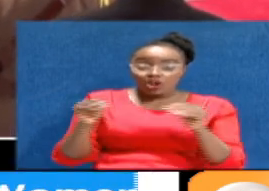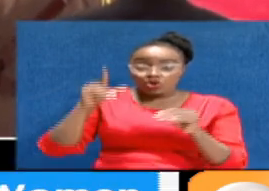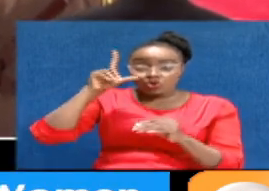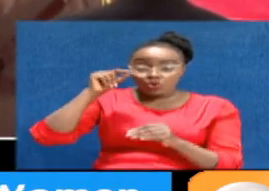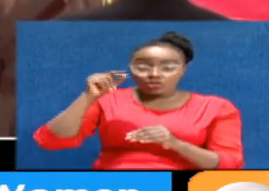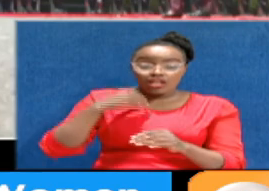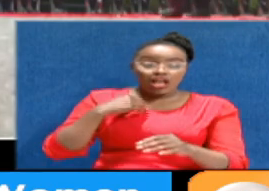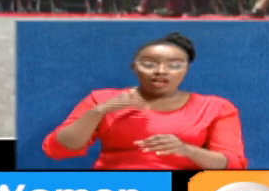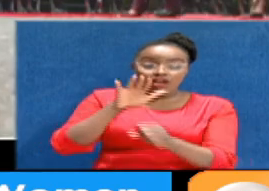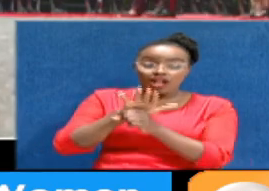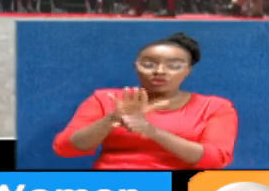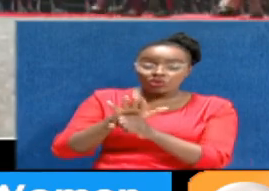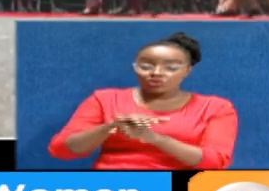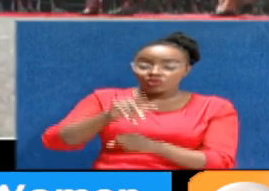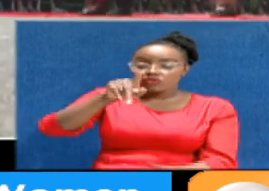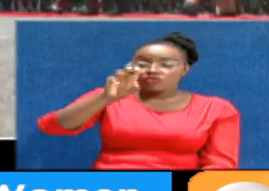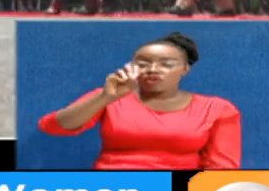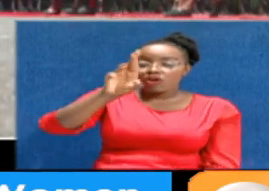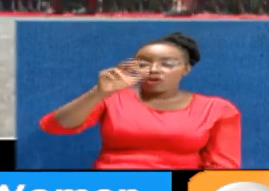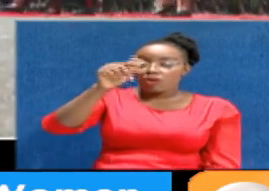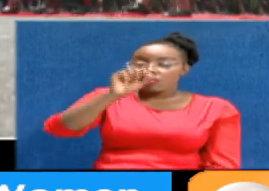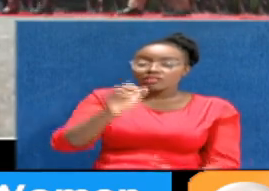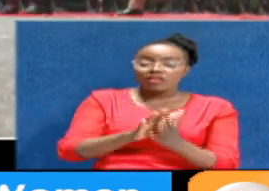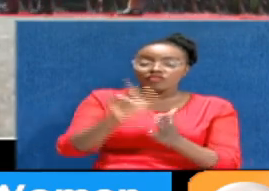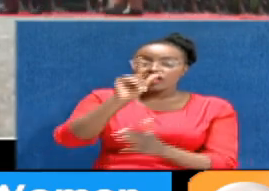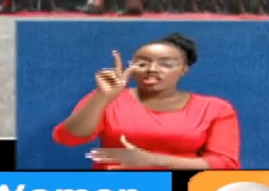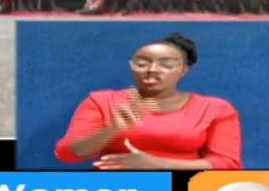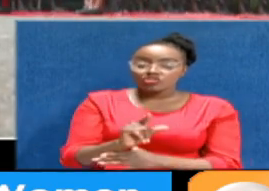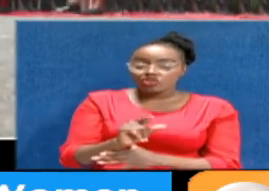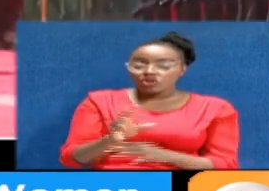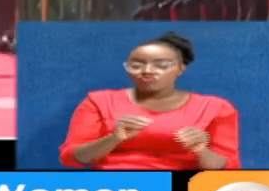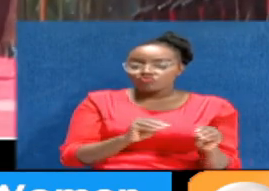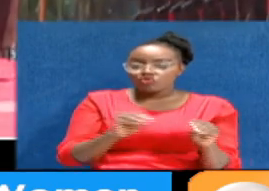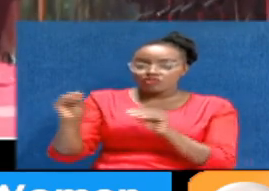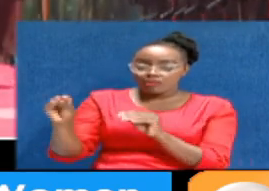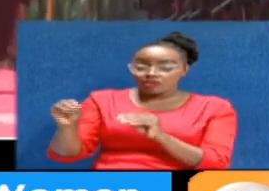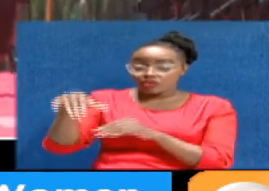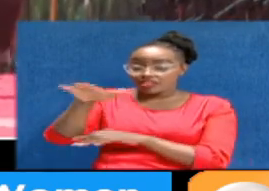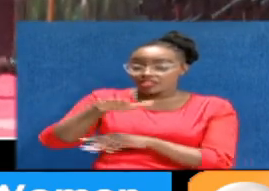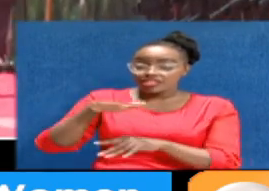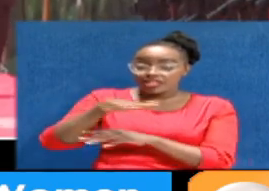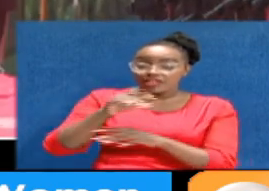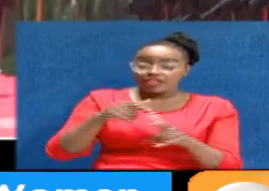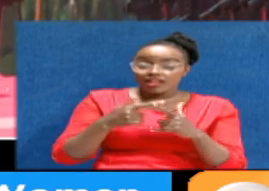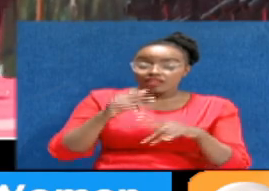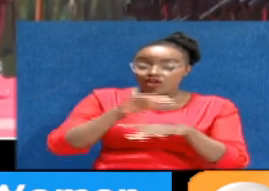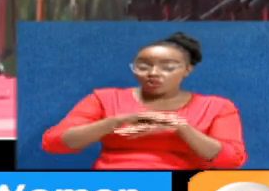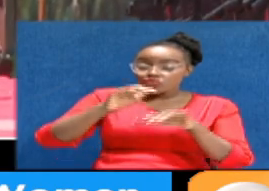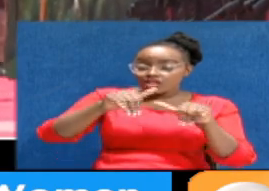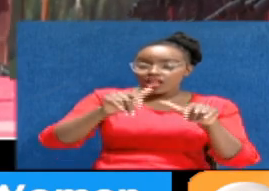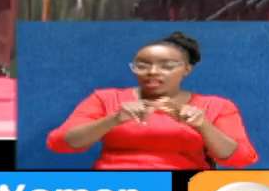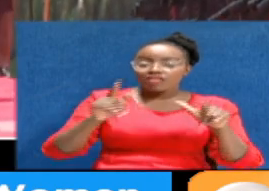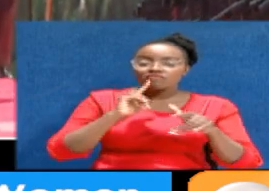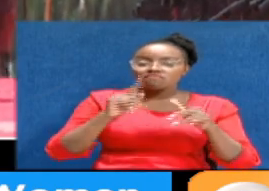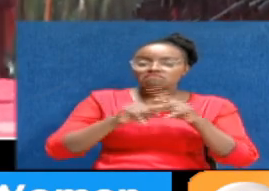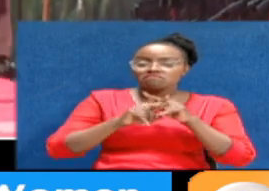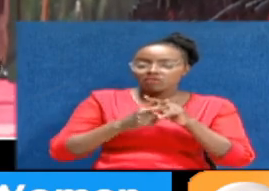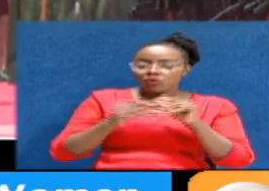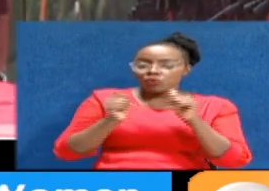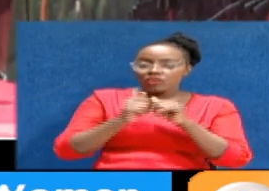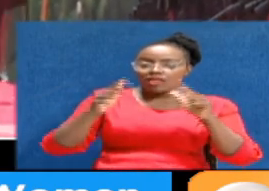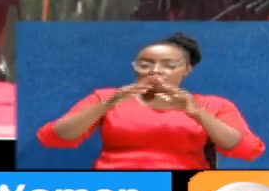coastline. They have multiple ports with, you know, regional transit points for that. Fertile land, like we said, you know, in the beginning, with